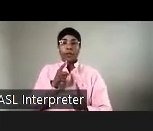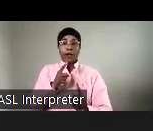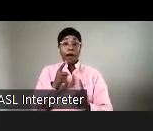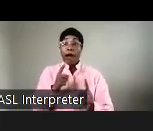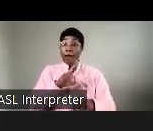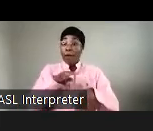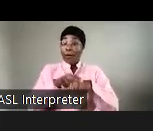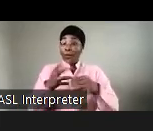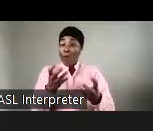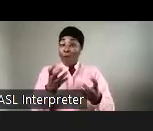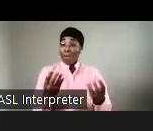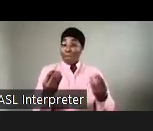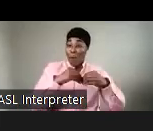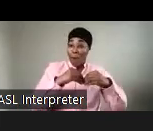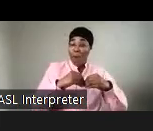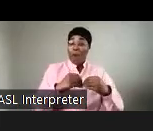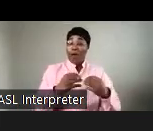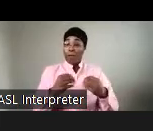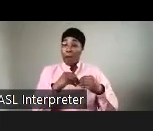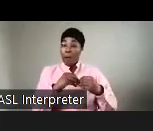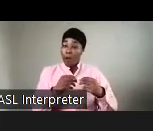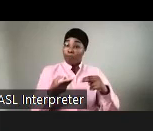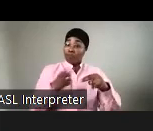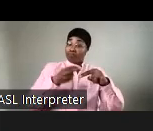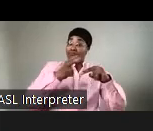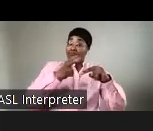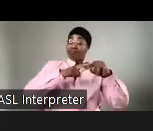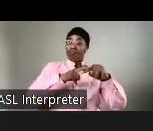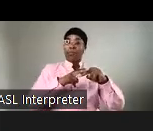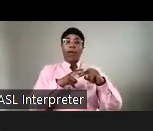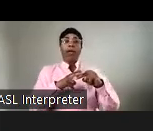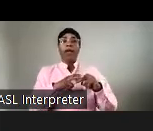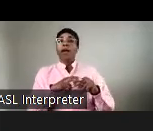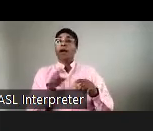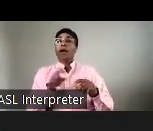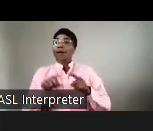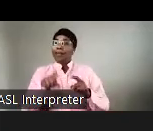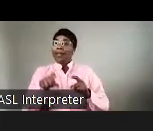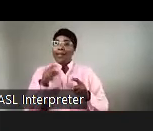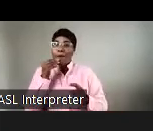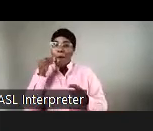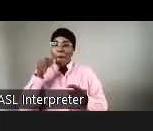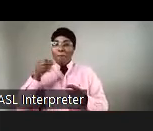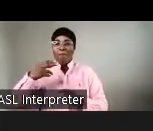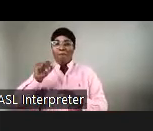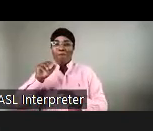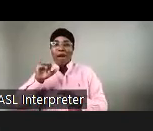hare habitat, but to do so through increasing landscape heterogeneity.